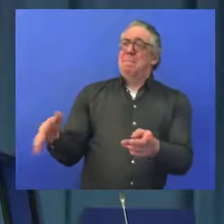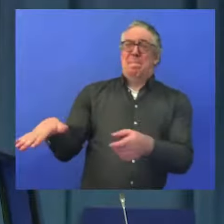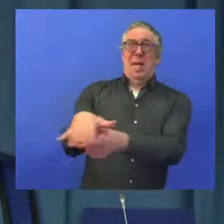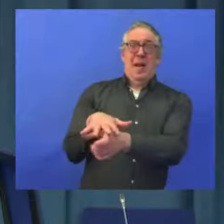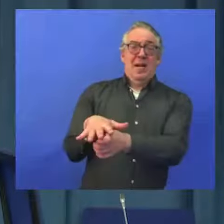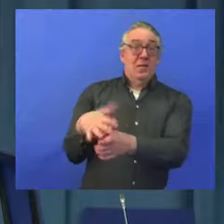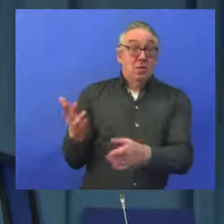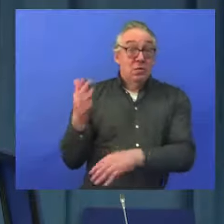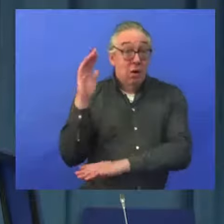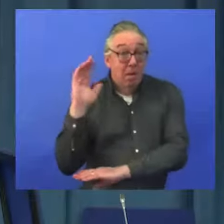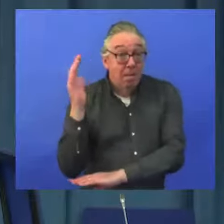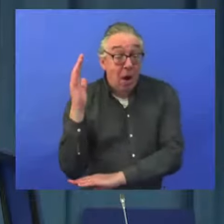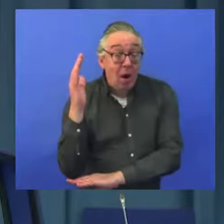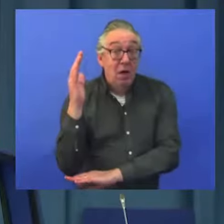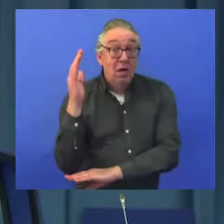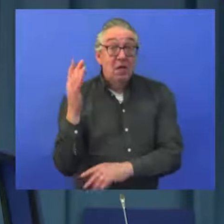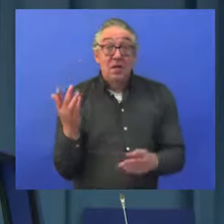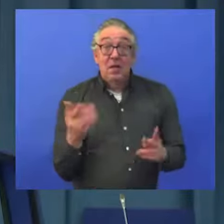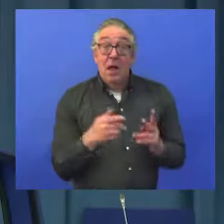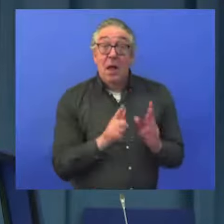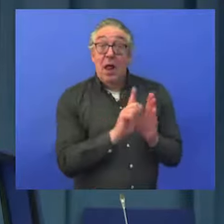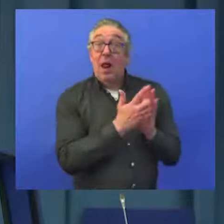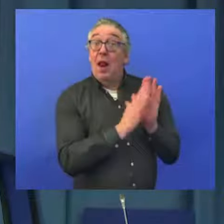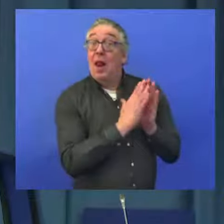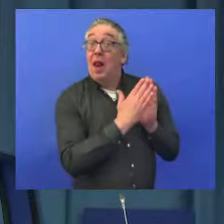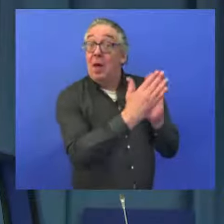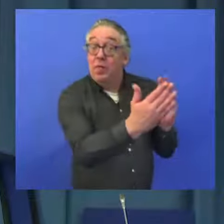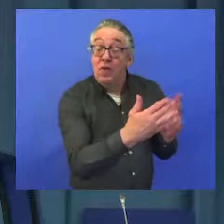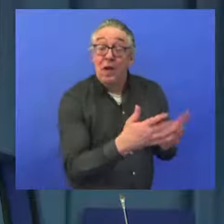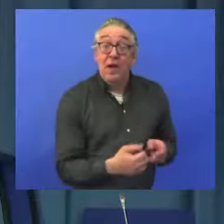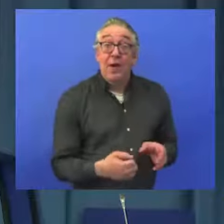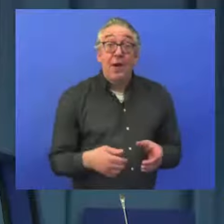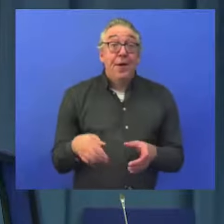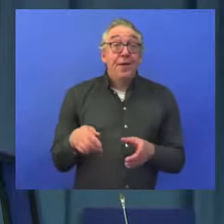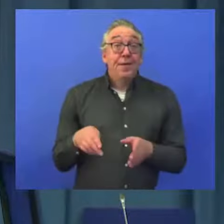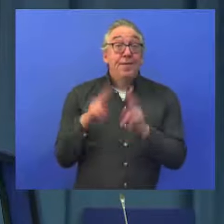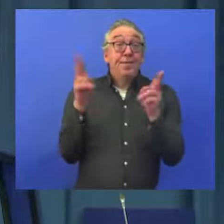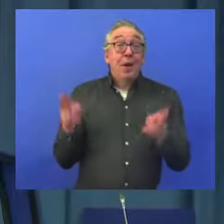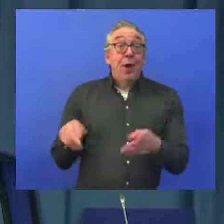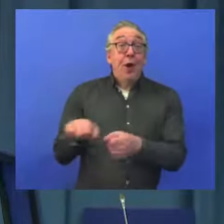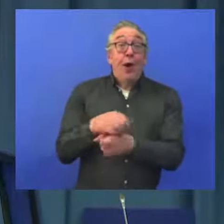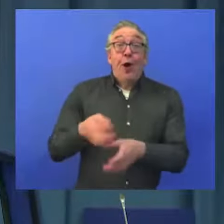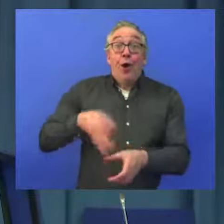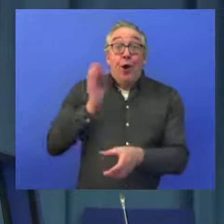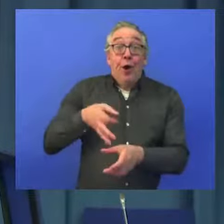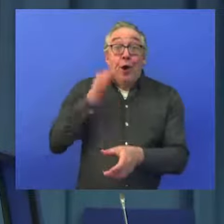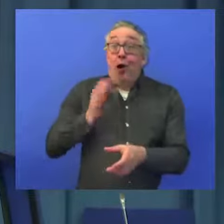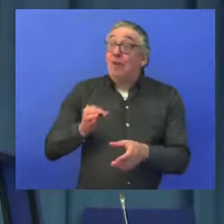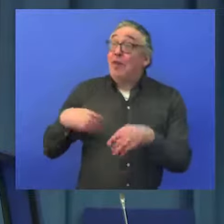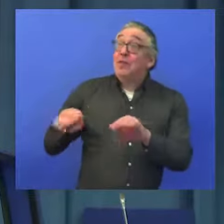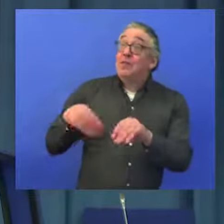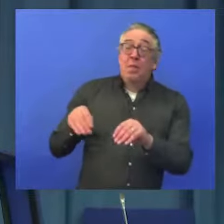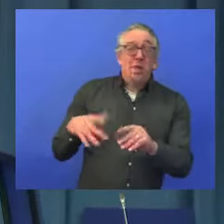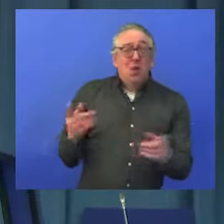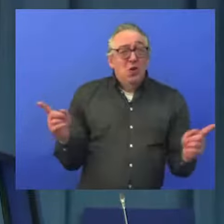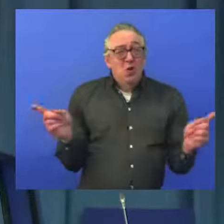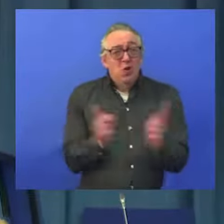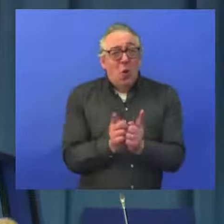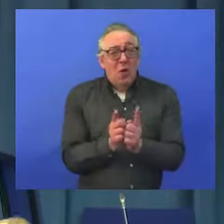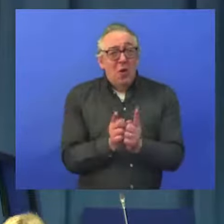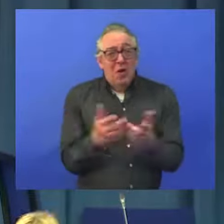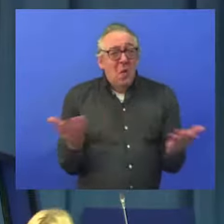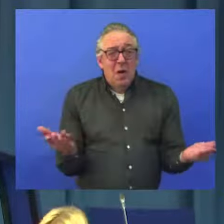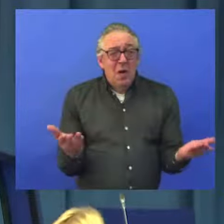libraries? Is it coffee shops? And what do you mean by accessibility? Just so we're all really sure. Okay, so places